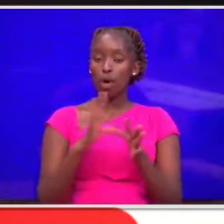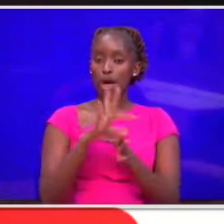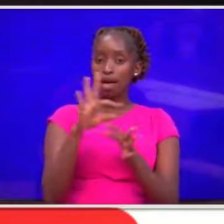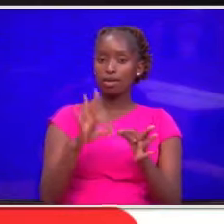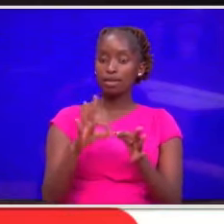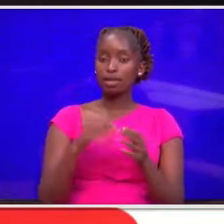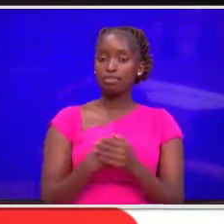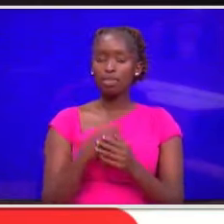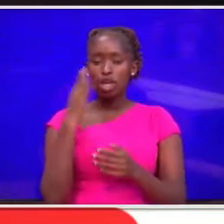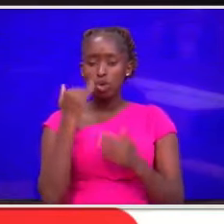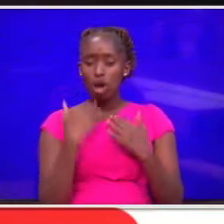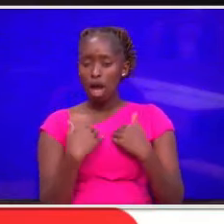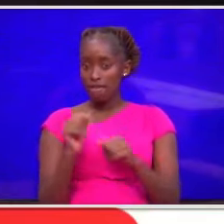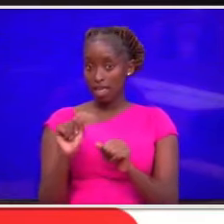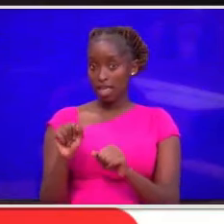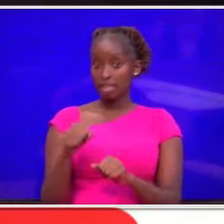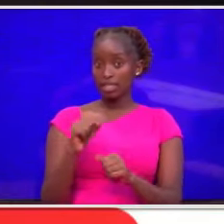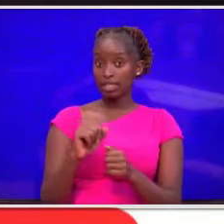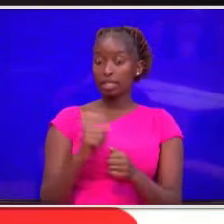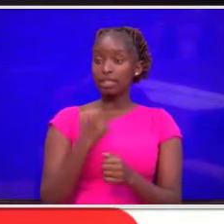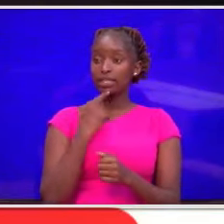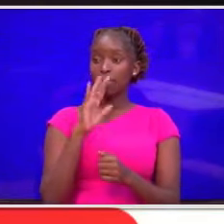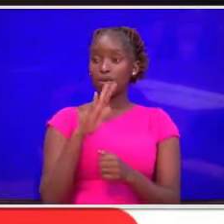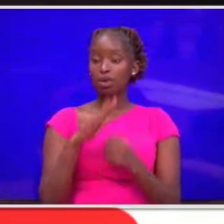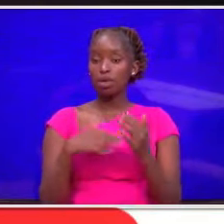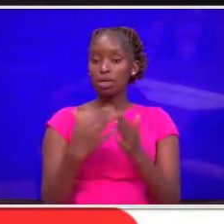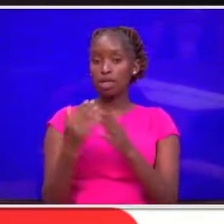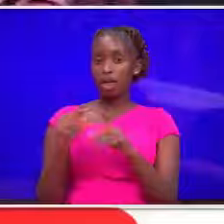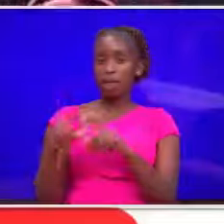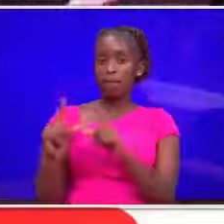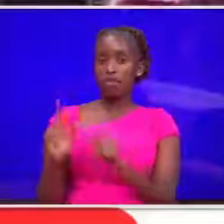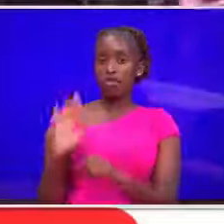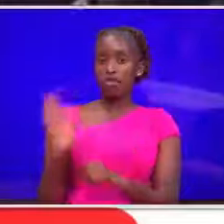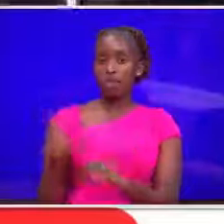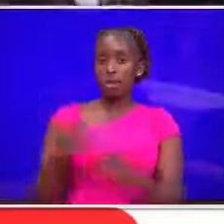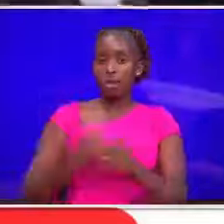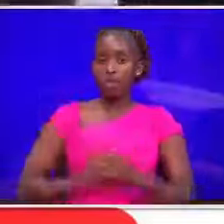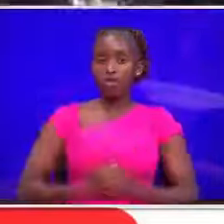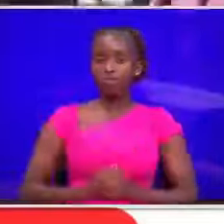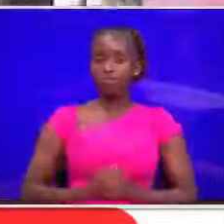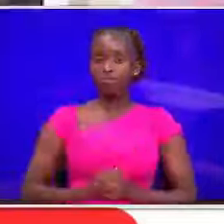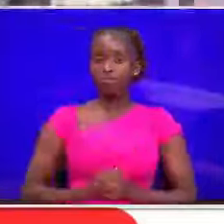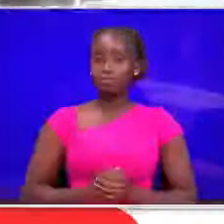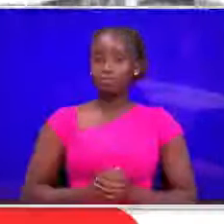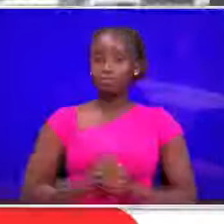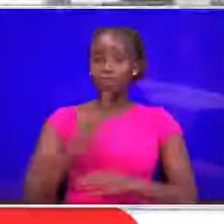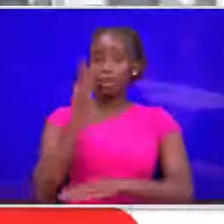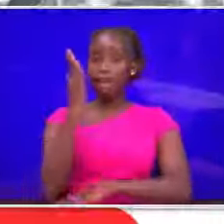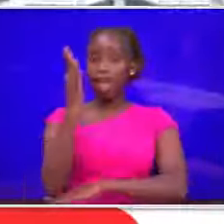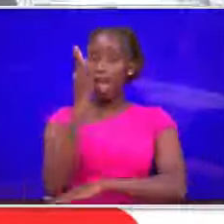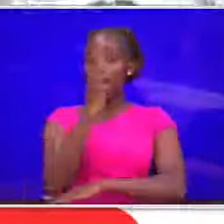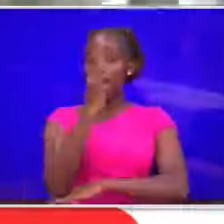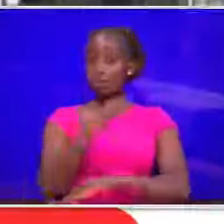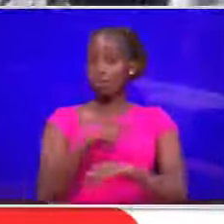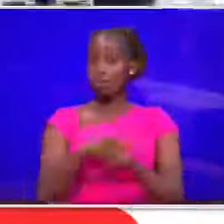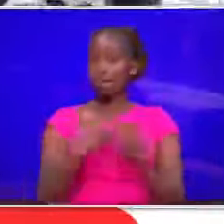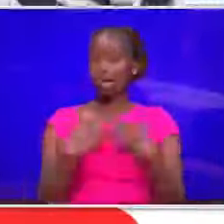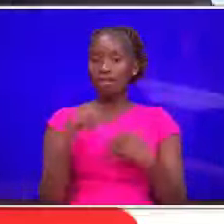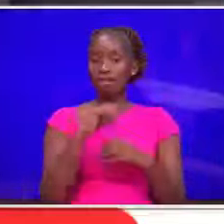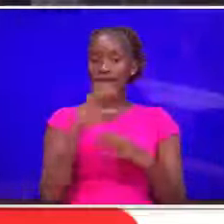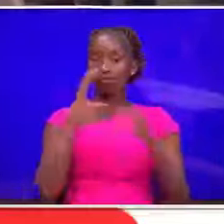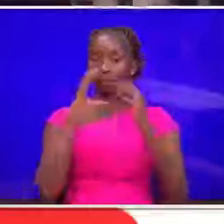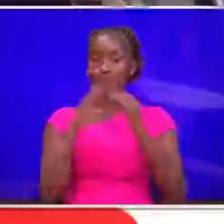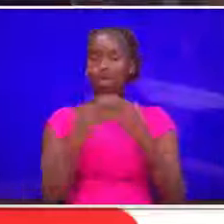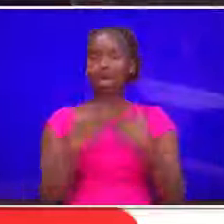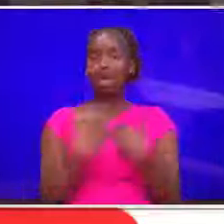had you. I've had you, and I'll pass the message to the relevant authorities. Please. And as the afternoon came by, the conversation slowly